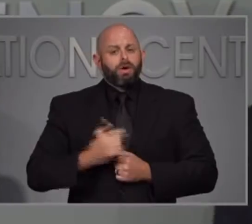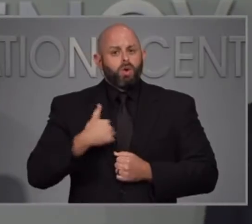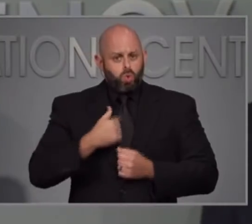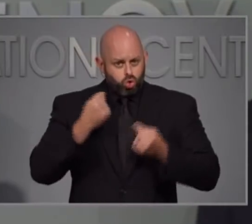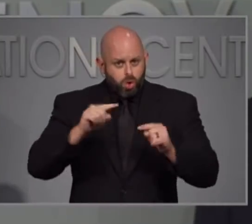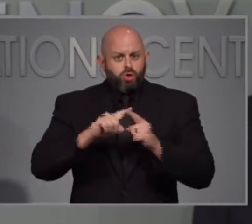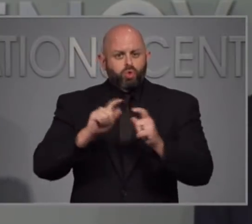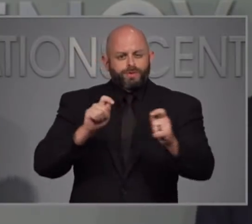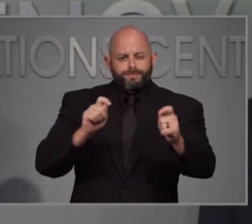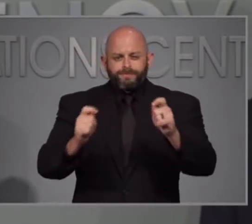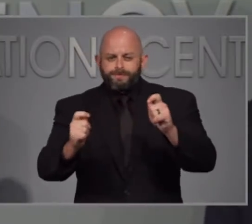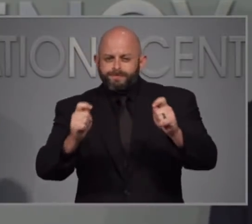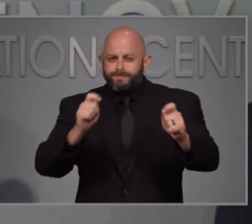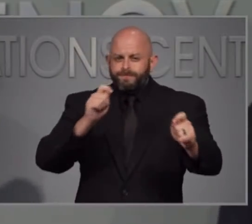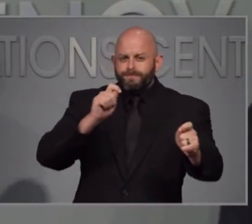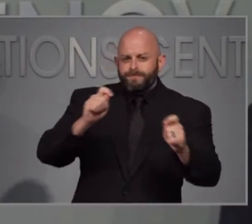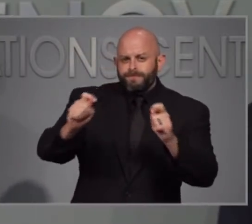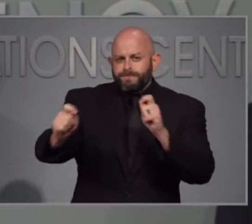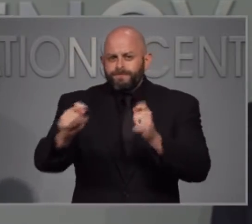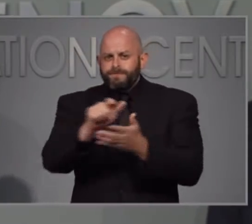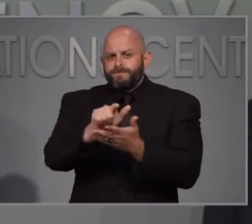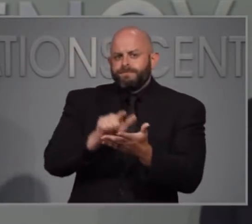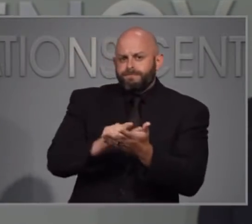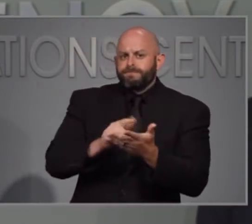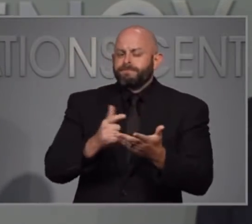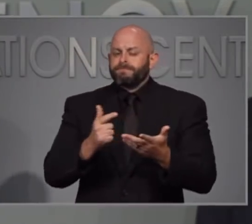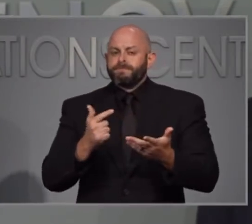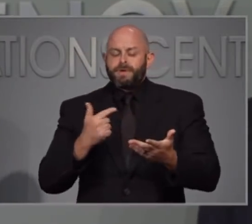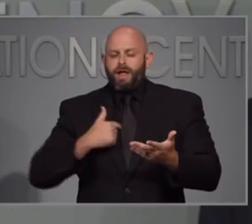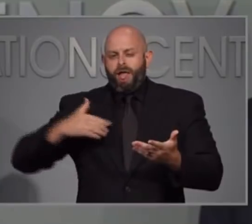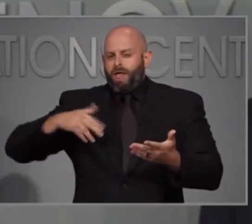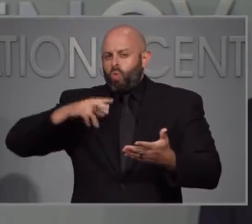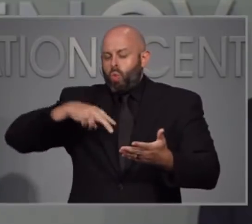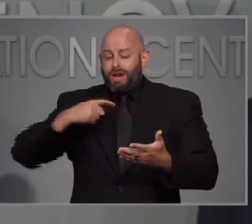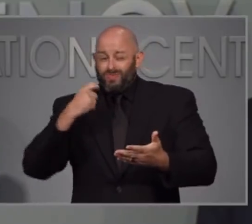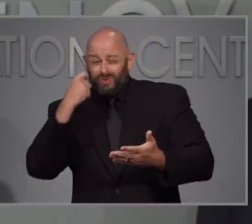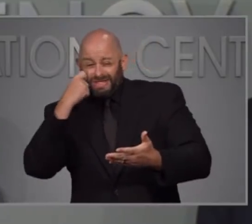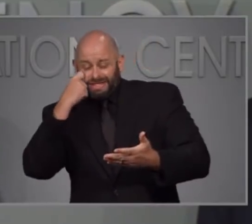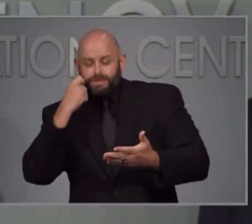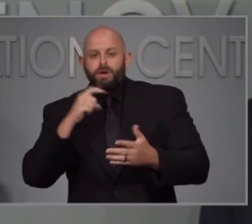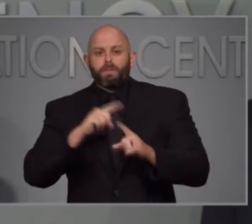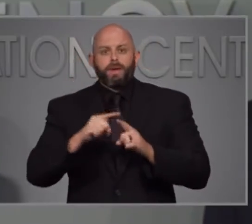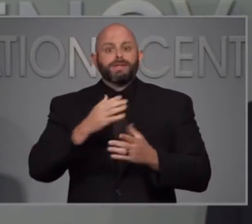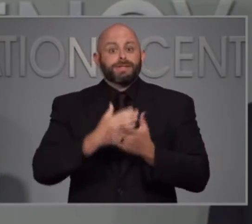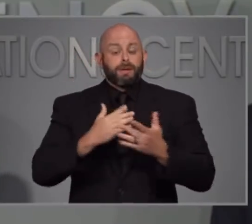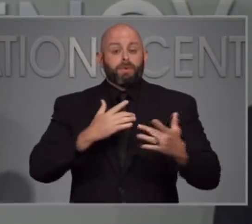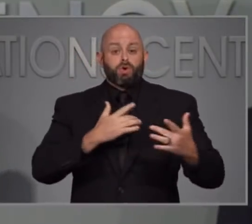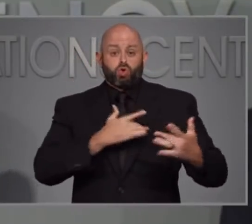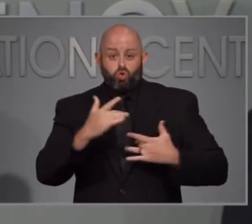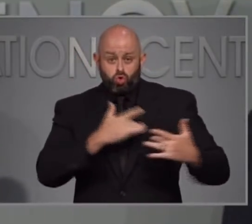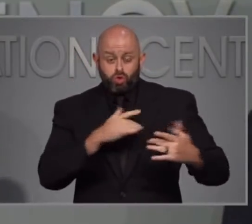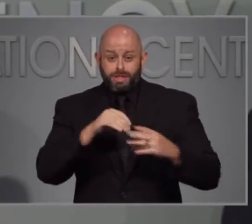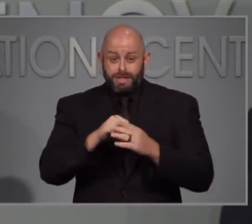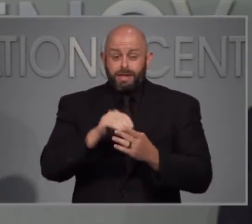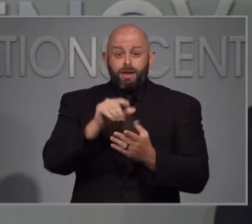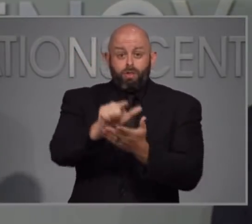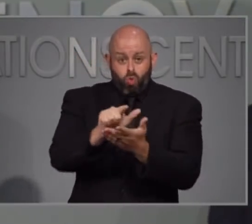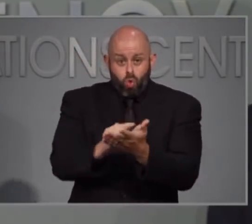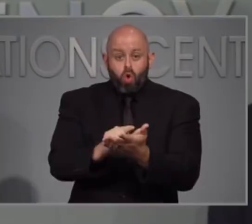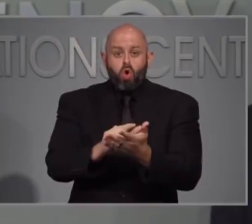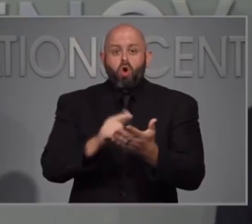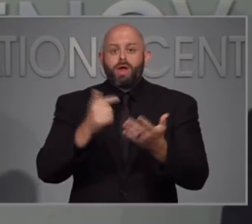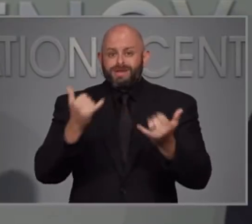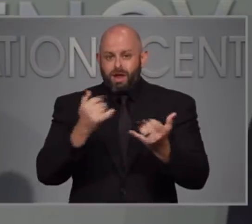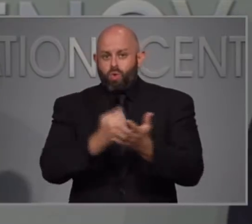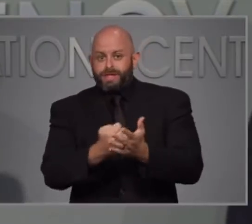as we go. I have not read the latest version, but have heard that some of the concerns we have had in that bill have been